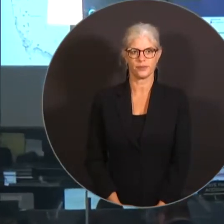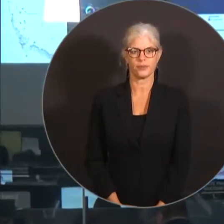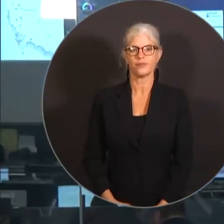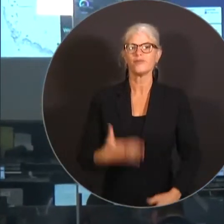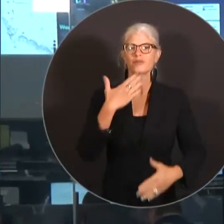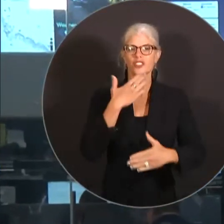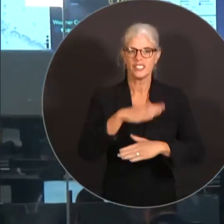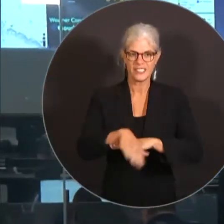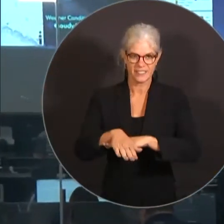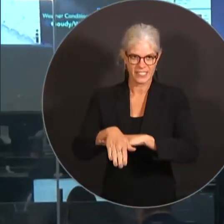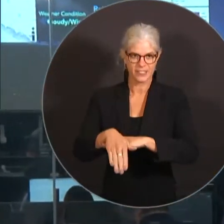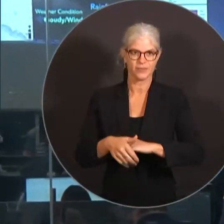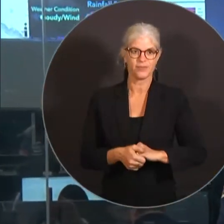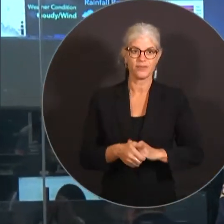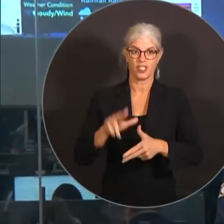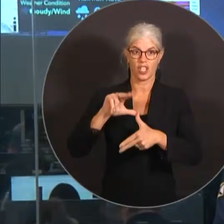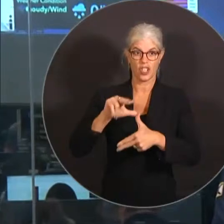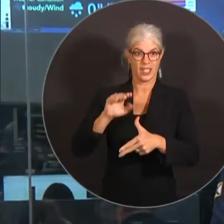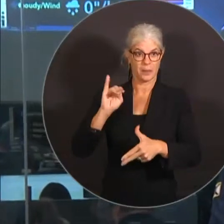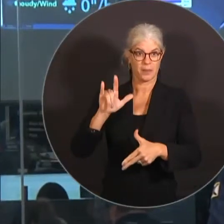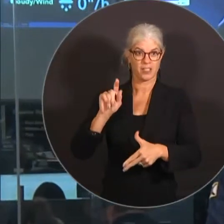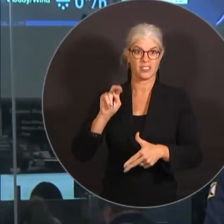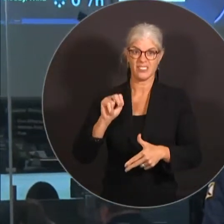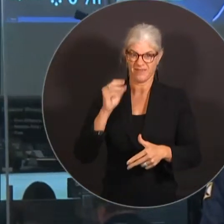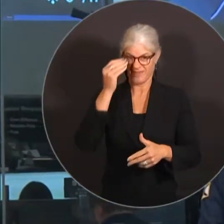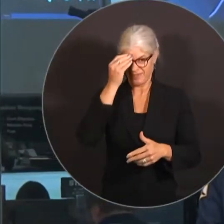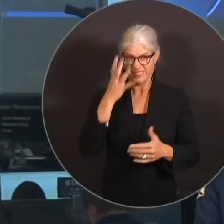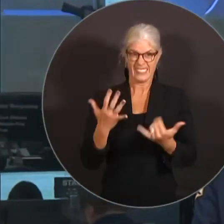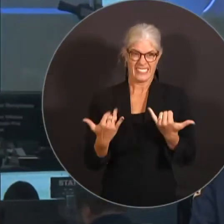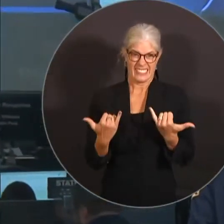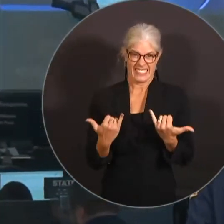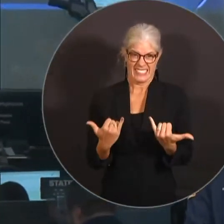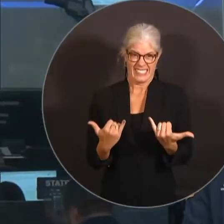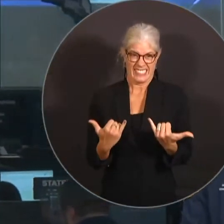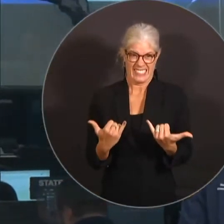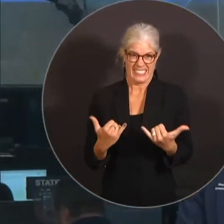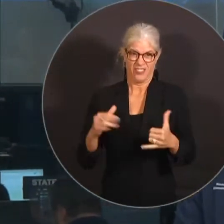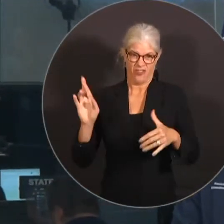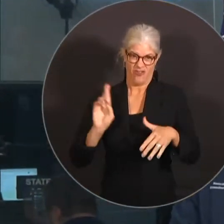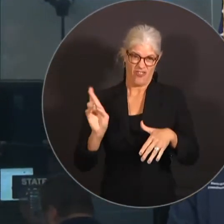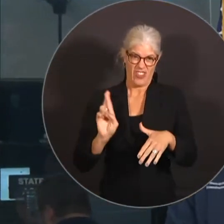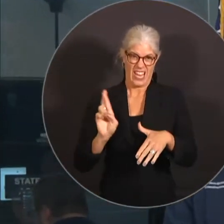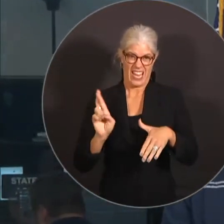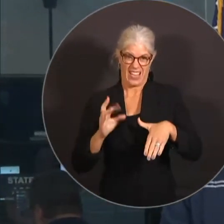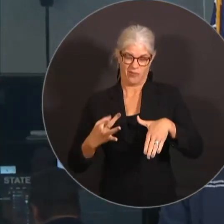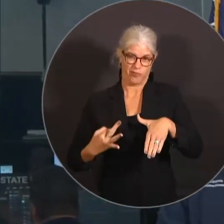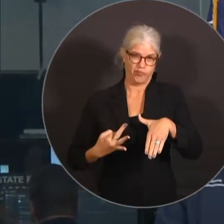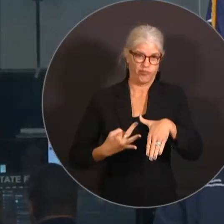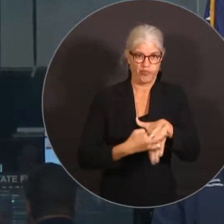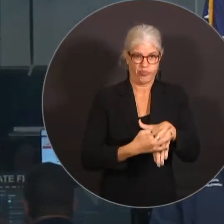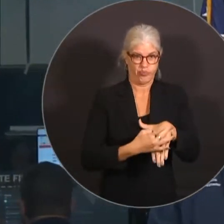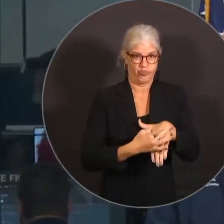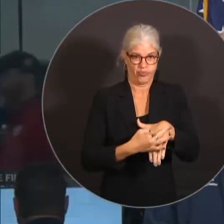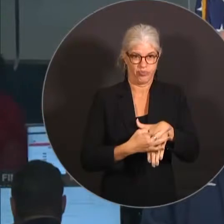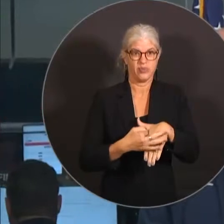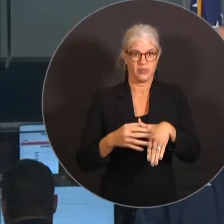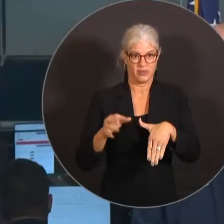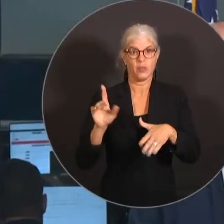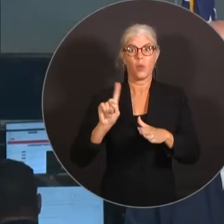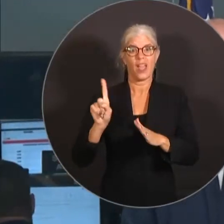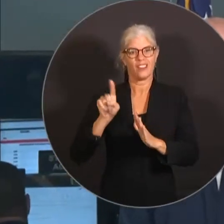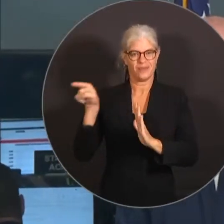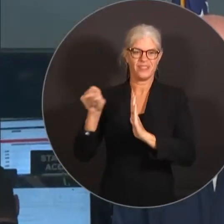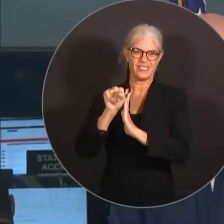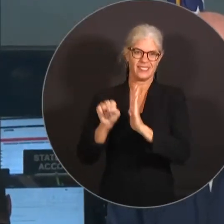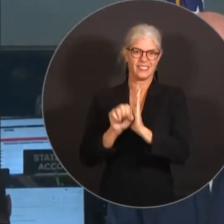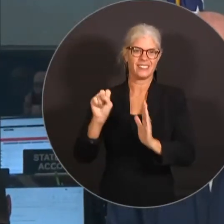Good evening. Hurricane Milton is currently in the process of making landfall in Sarasota County as a